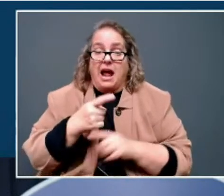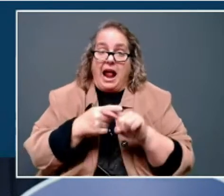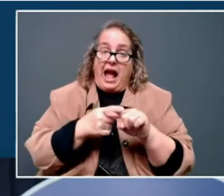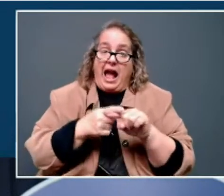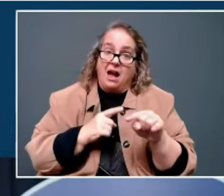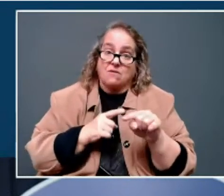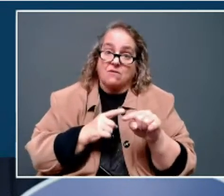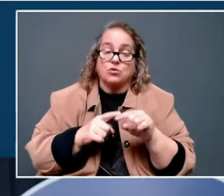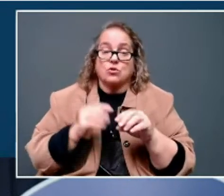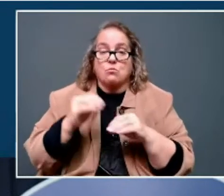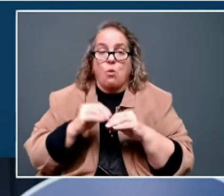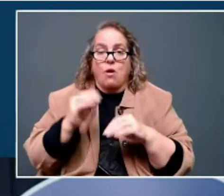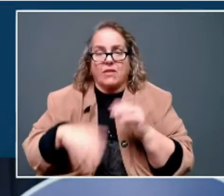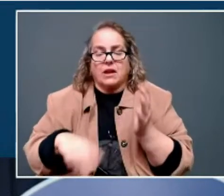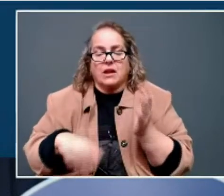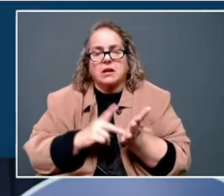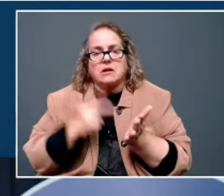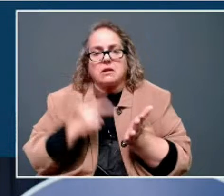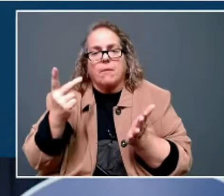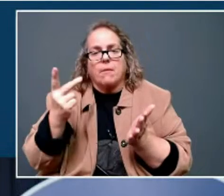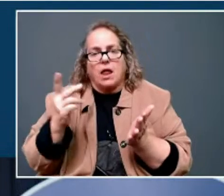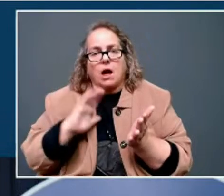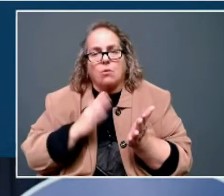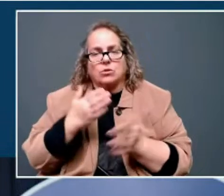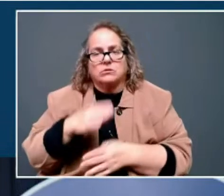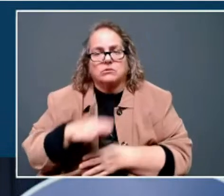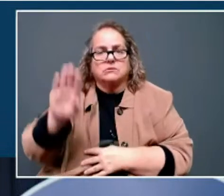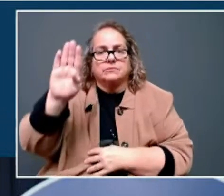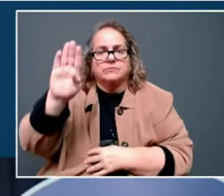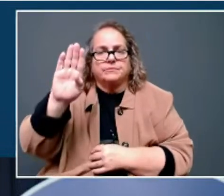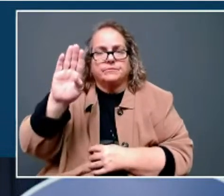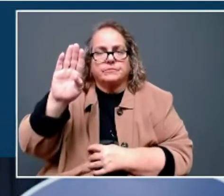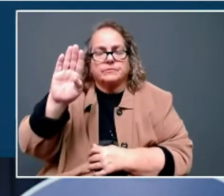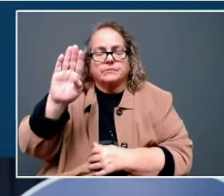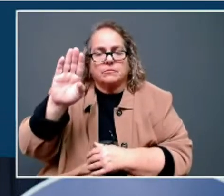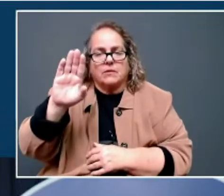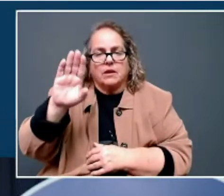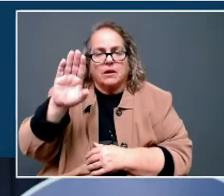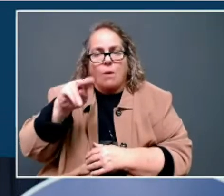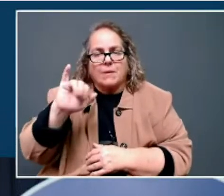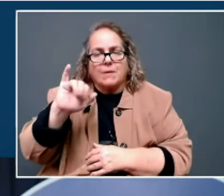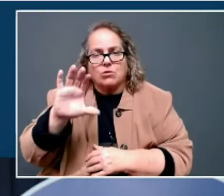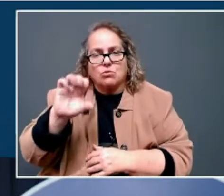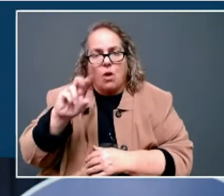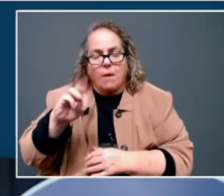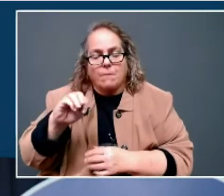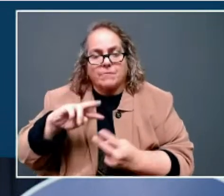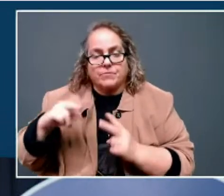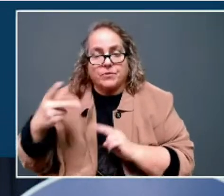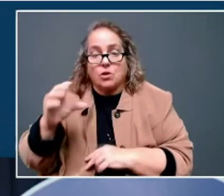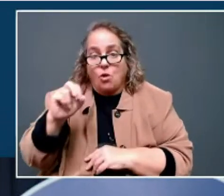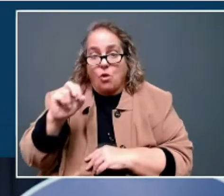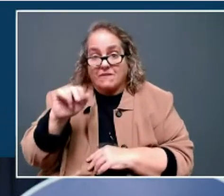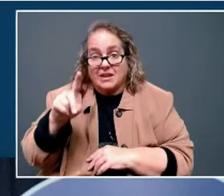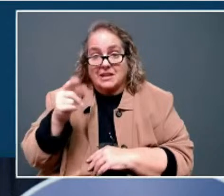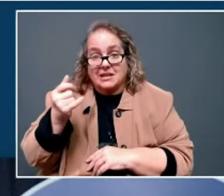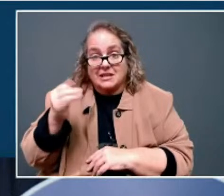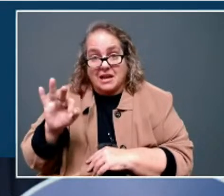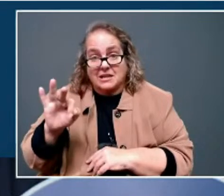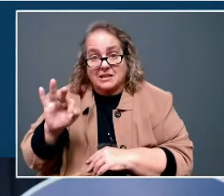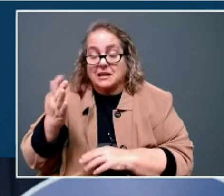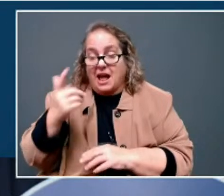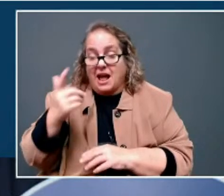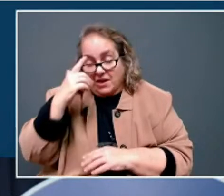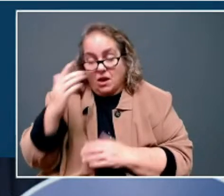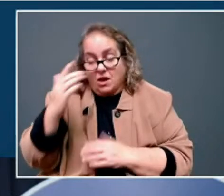than double our Delta peak. At this point, essentially all COVID-19 is likely to be the Omicron variant. So let me just